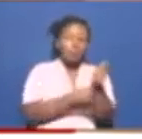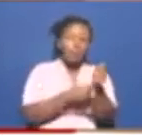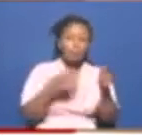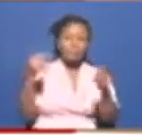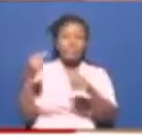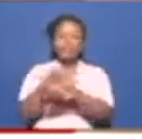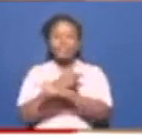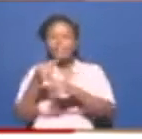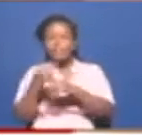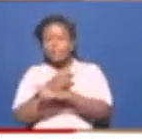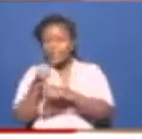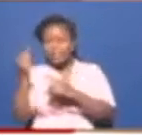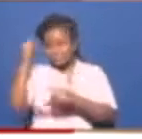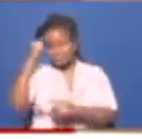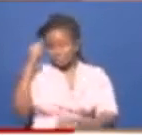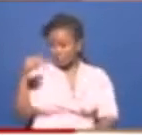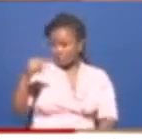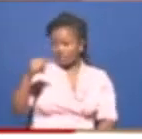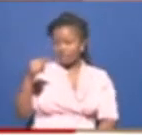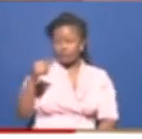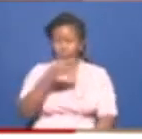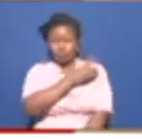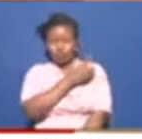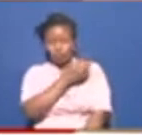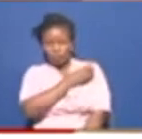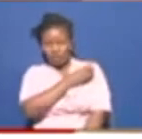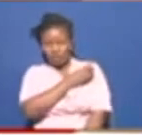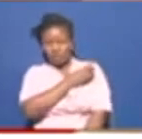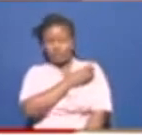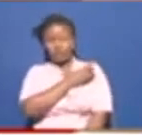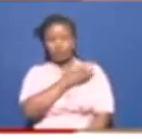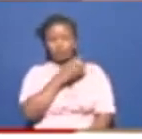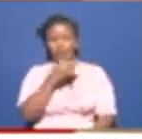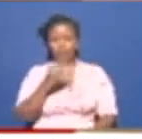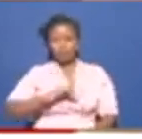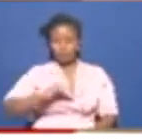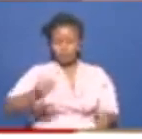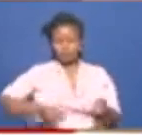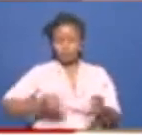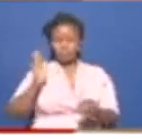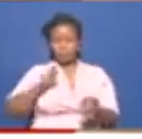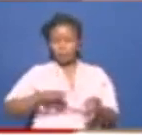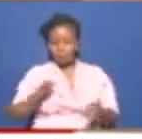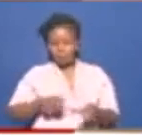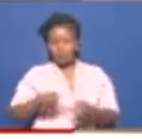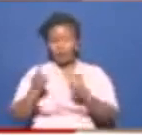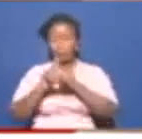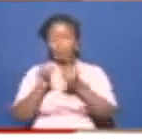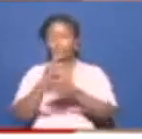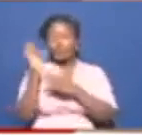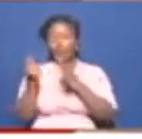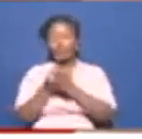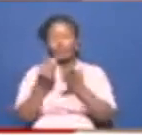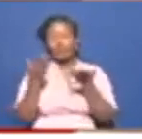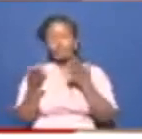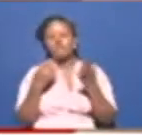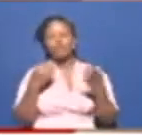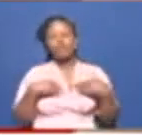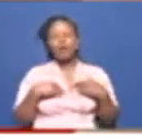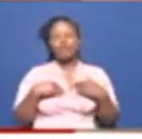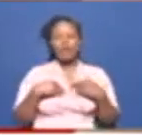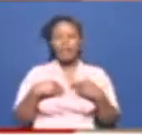the gyners from the fistula surgeons themselves, and ensure that they are disseminated in the county level. In every county hospital, we have a fistula